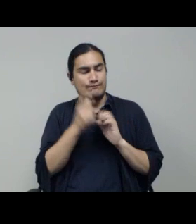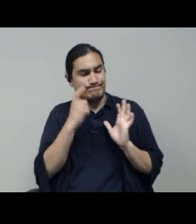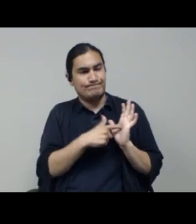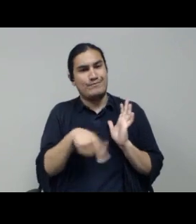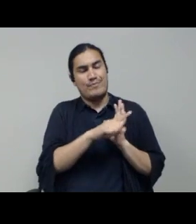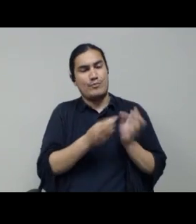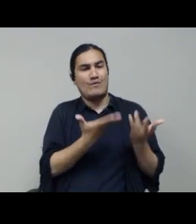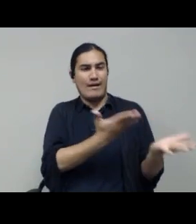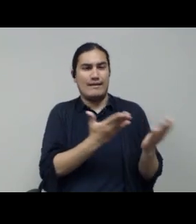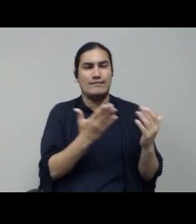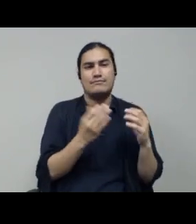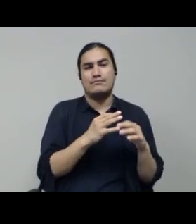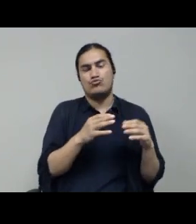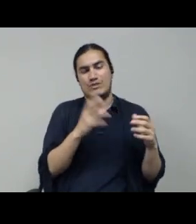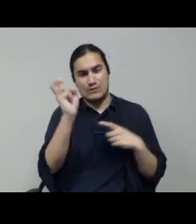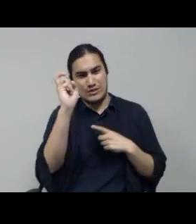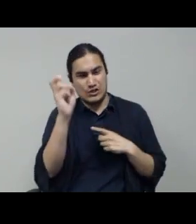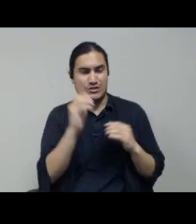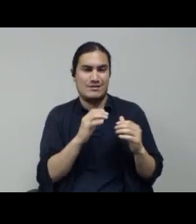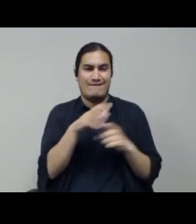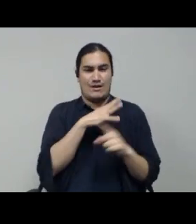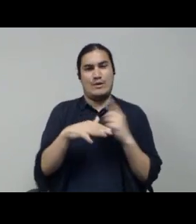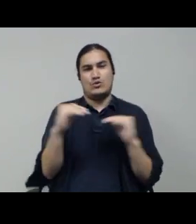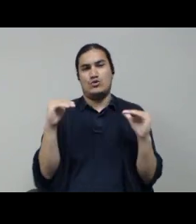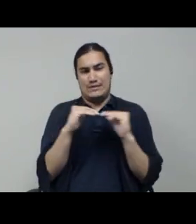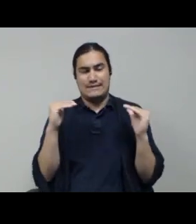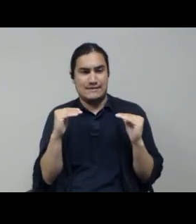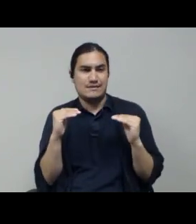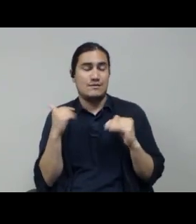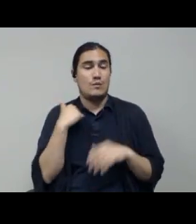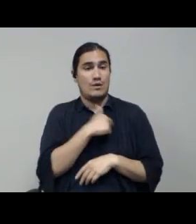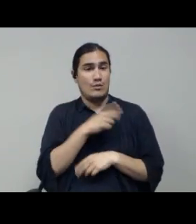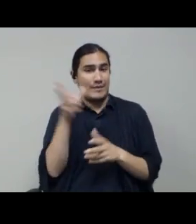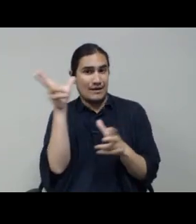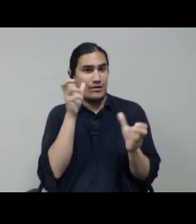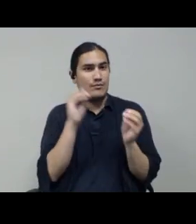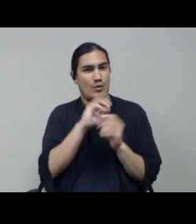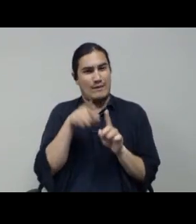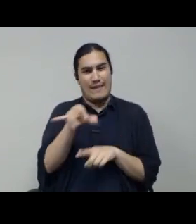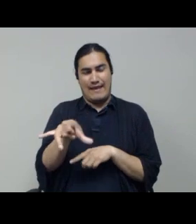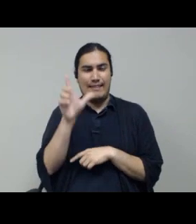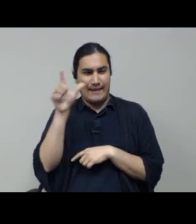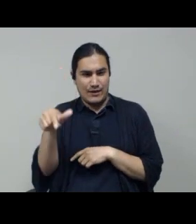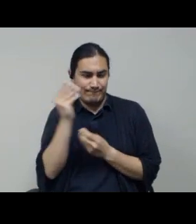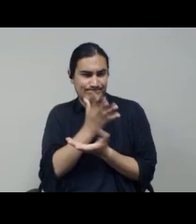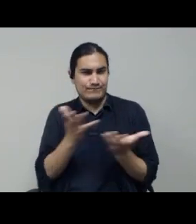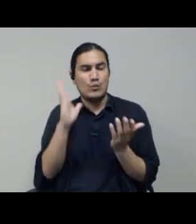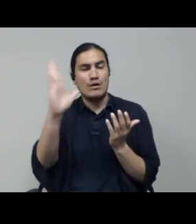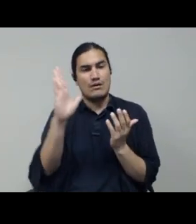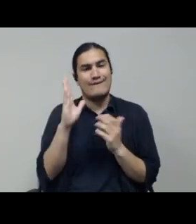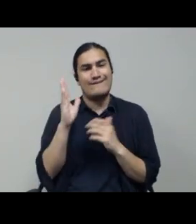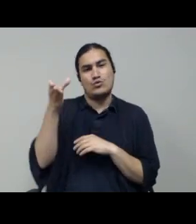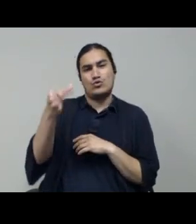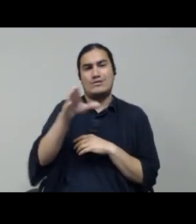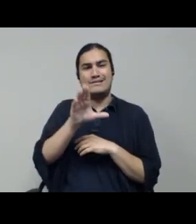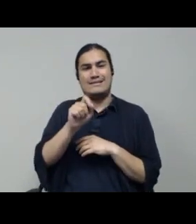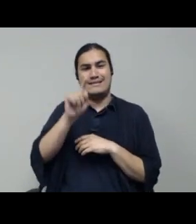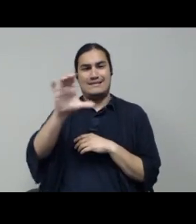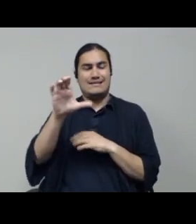transportation equity and environmental justice outcomes. We will be hearing more about this later and at a future CTC meeting, so I'll